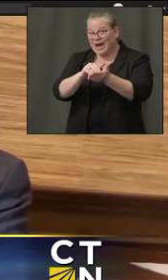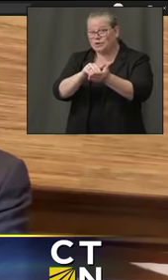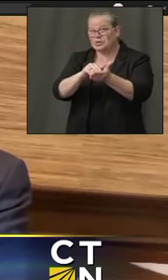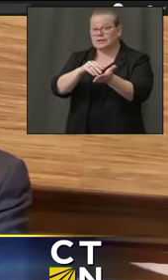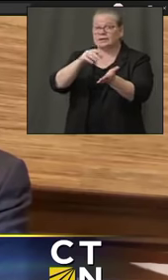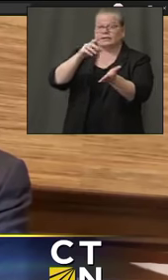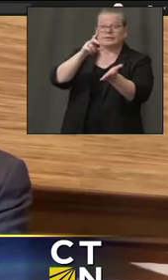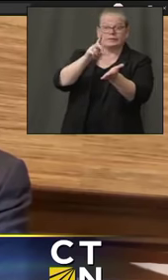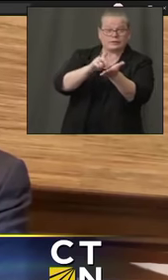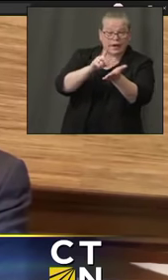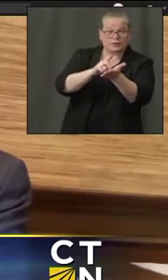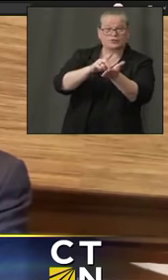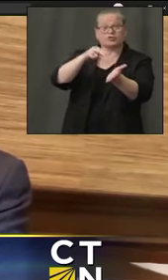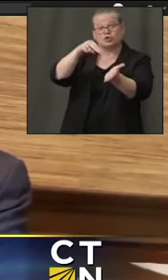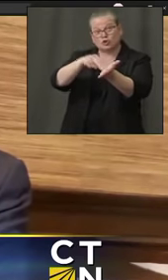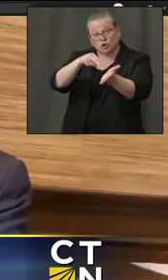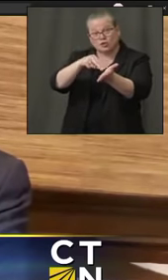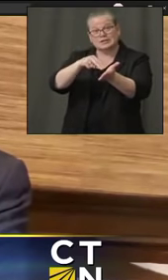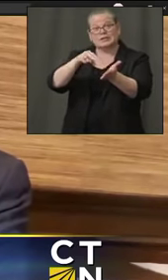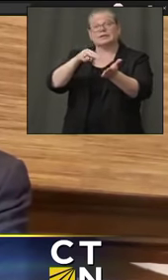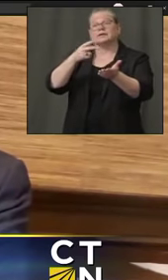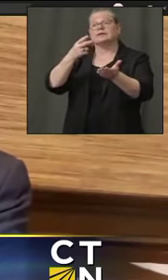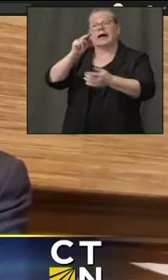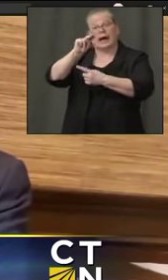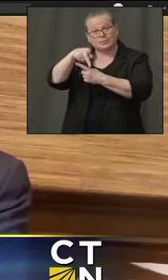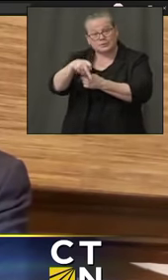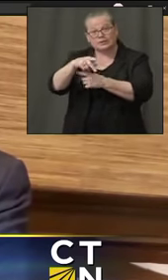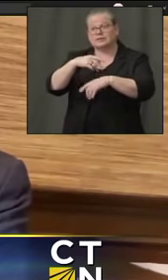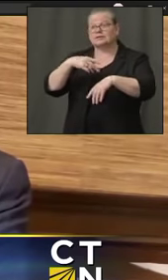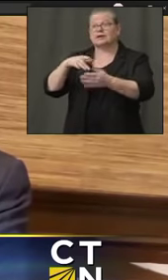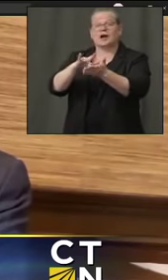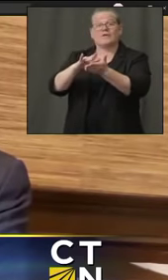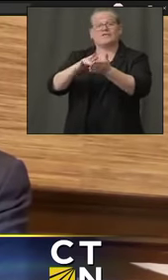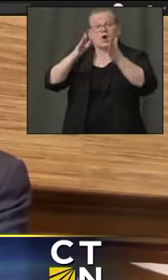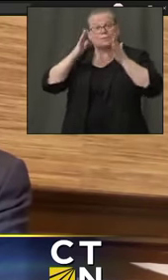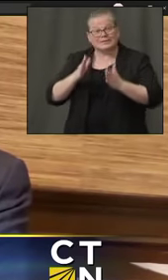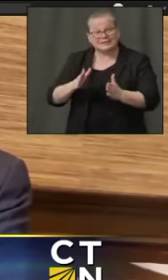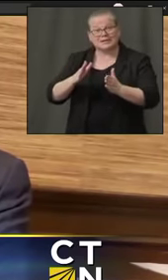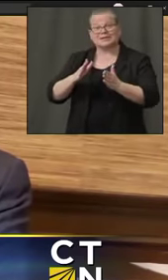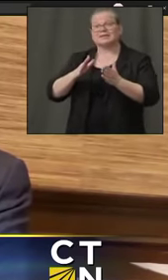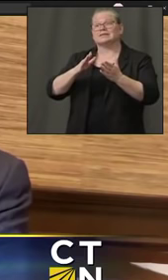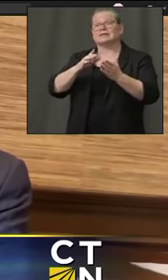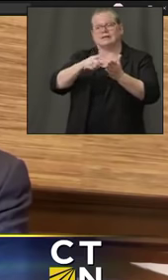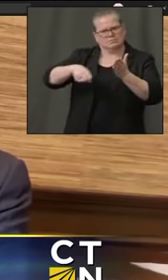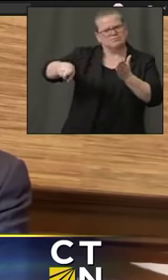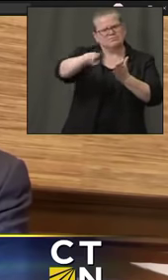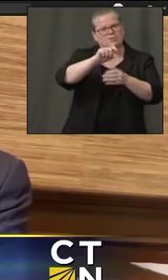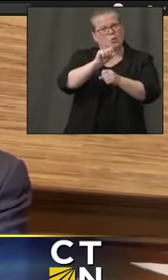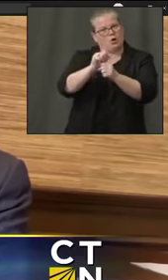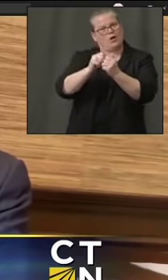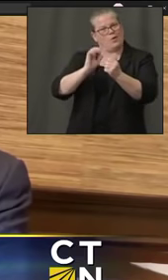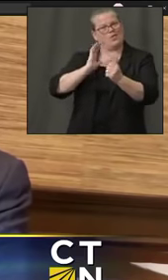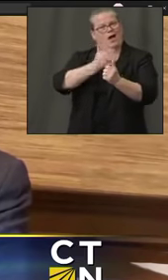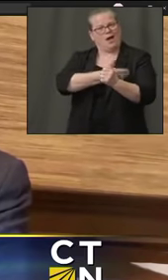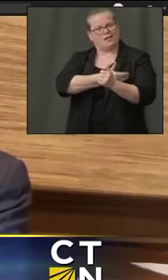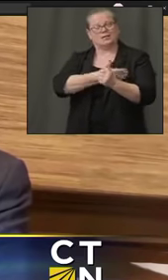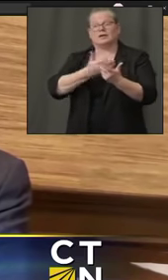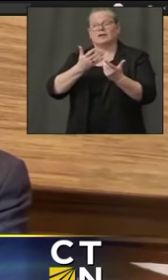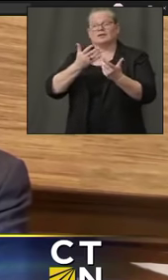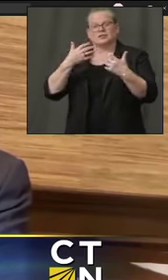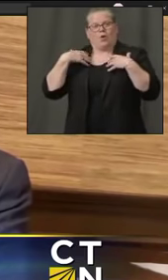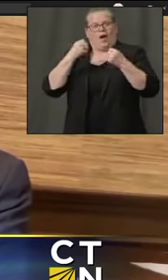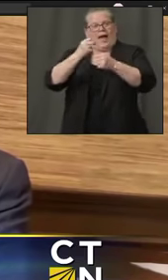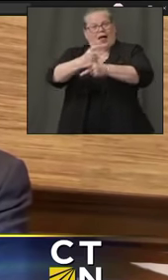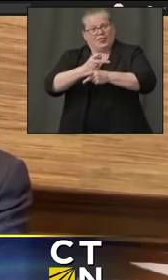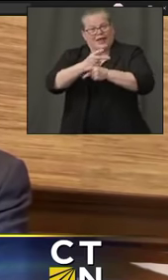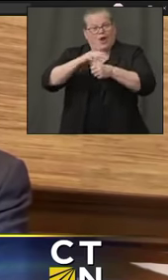employees, doctors, nurses, nurse practitioners, pharmacists, pharmacist technicians. So our ability to deliver healthcare locally